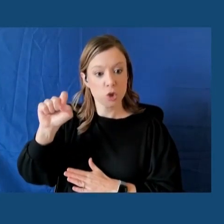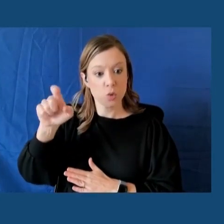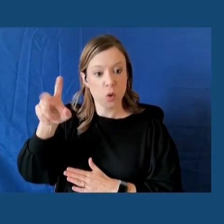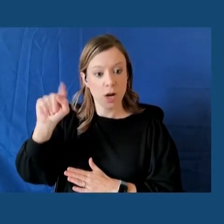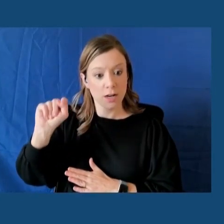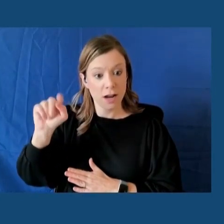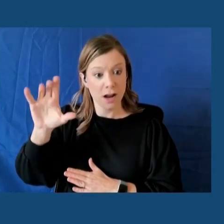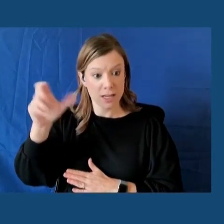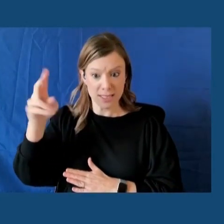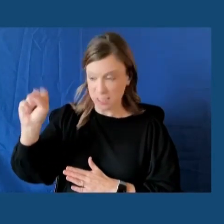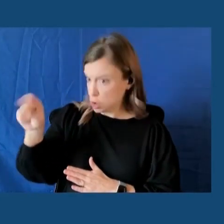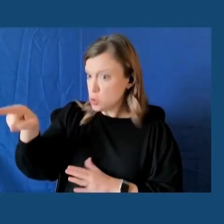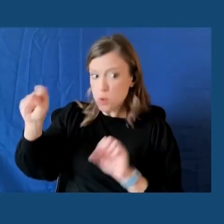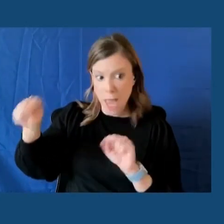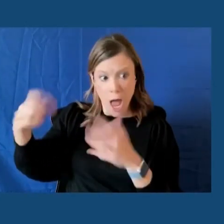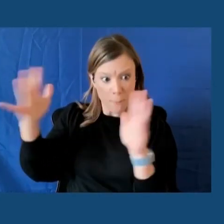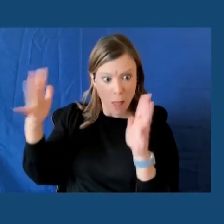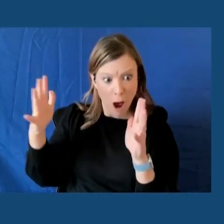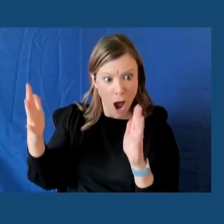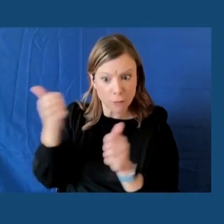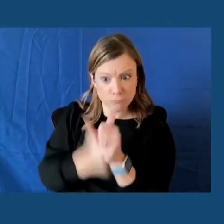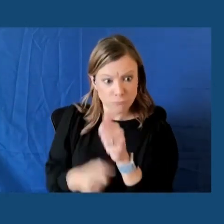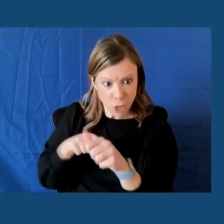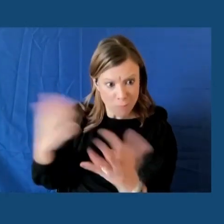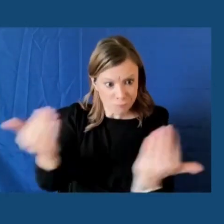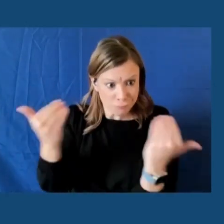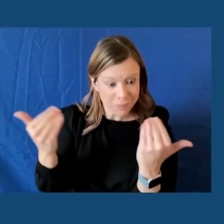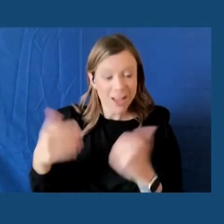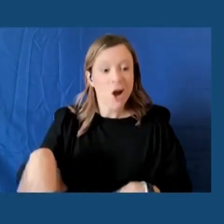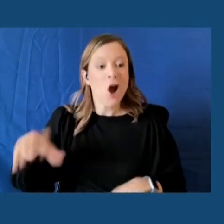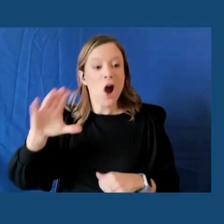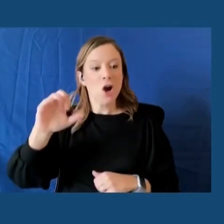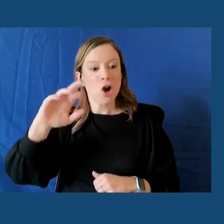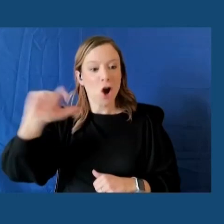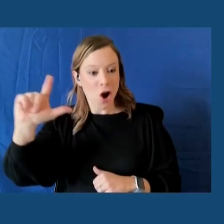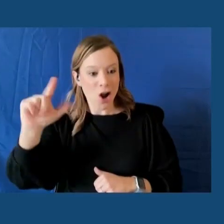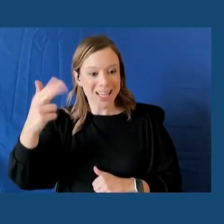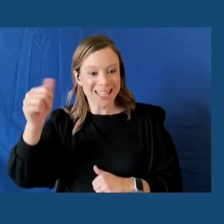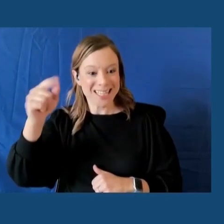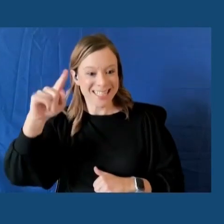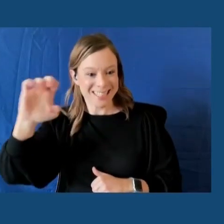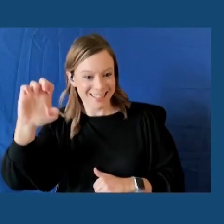them you want, Assembly Member Carl Heastie,